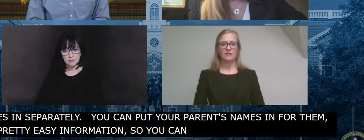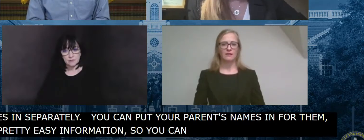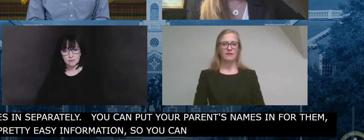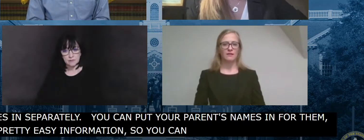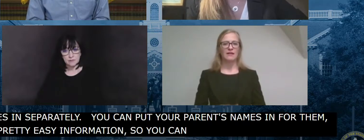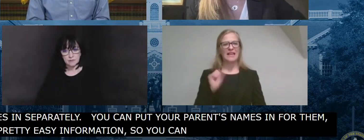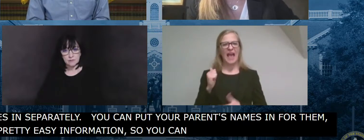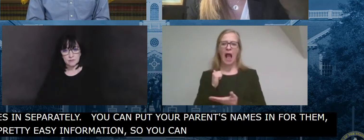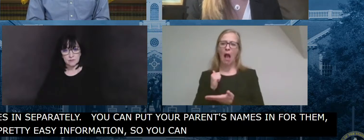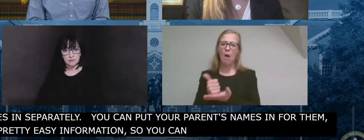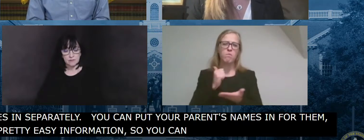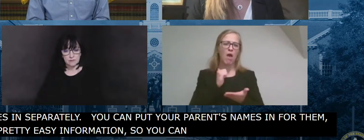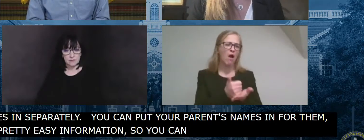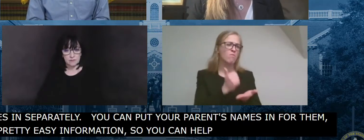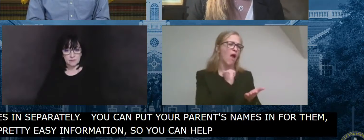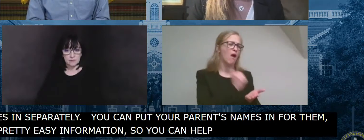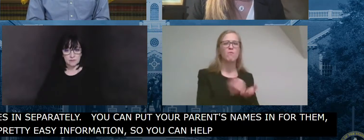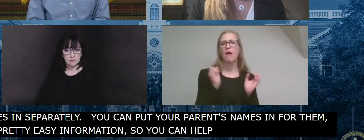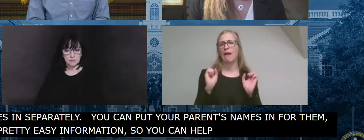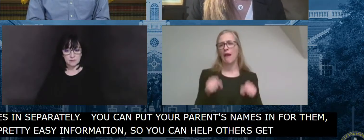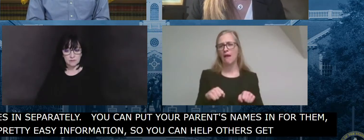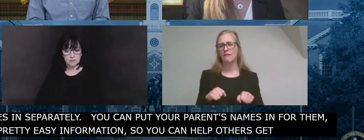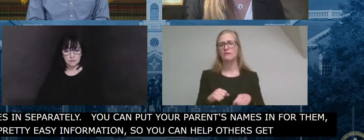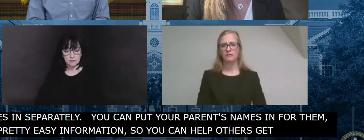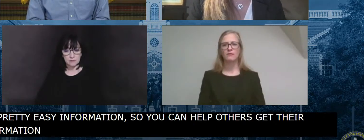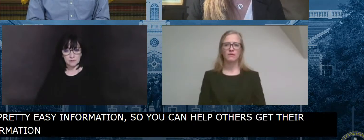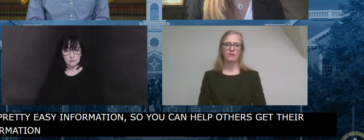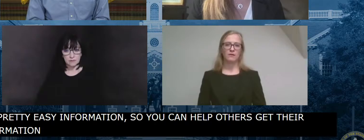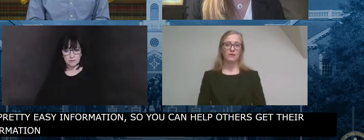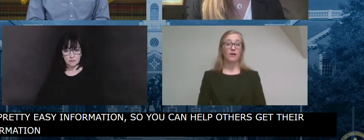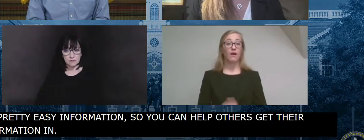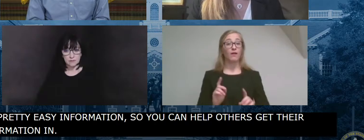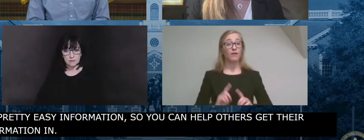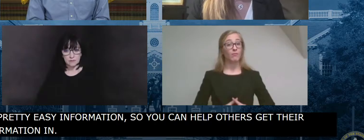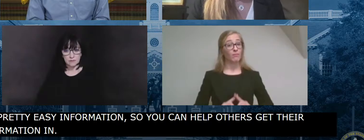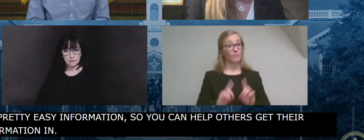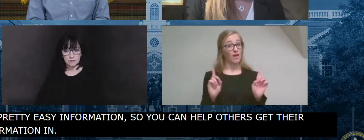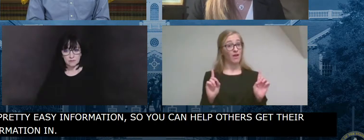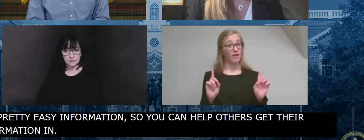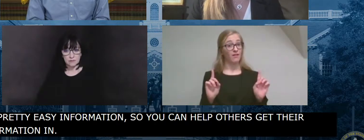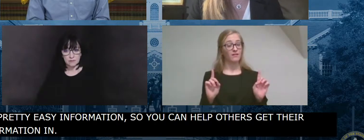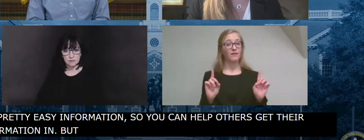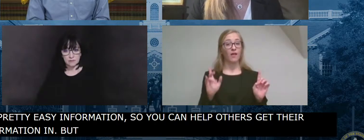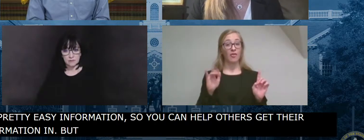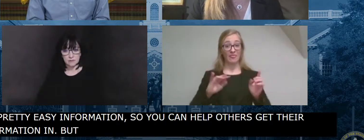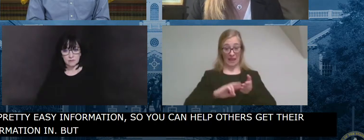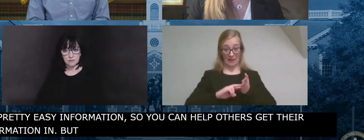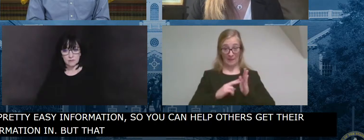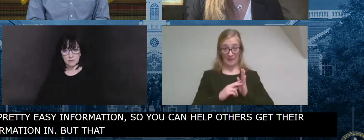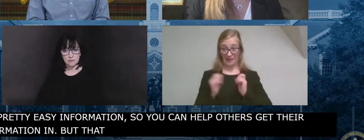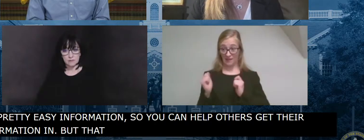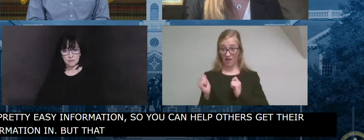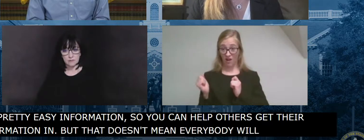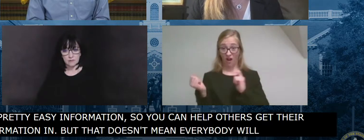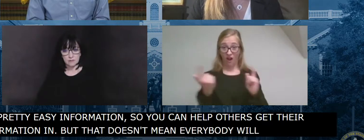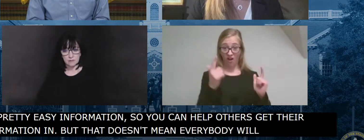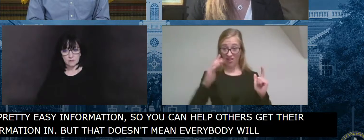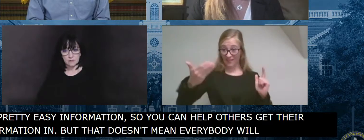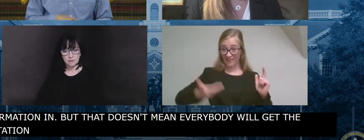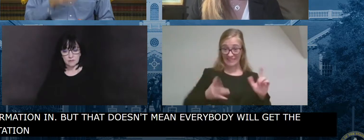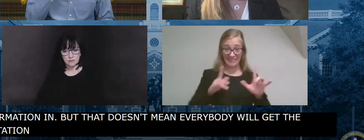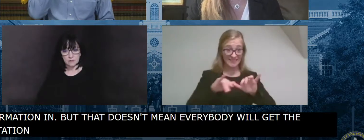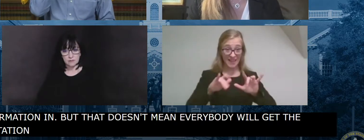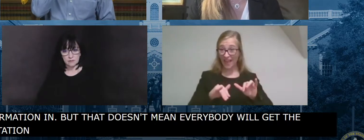help others get their information in. But that doesn't mean everybody will get the invitation at the same